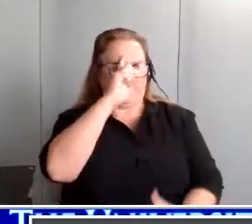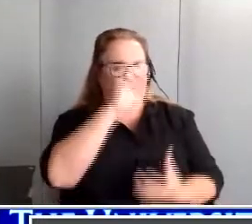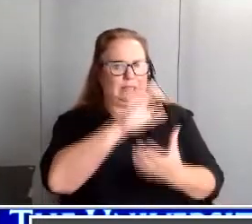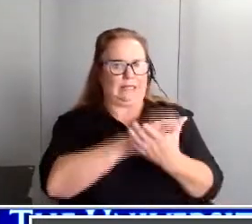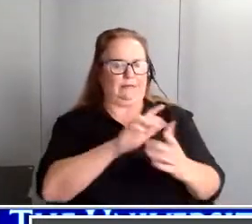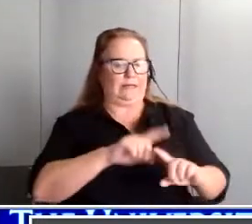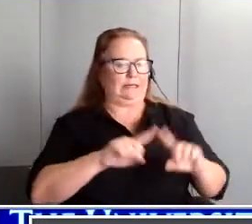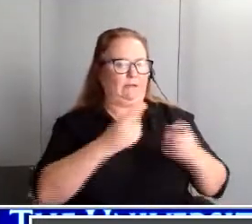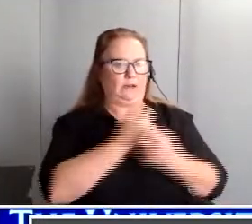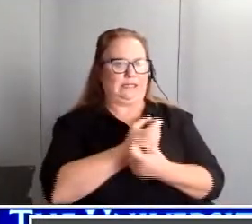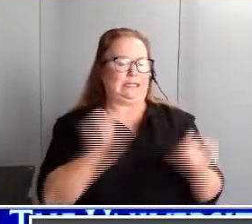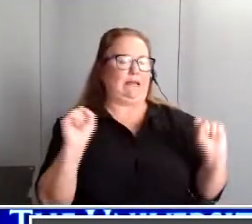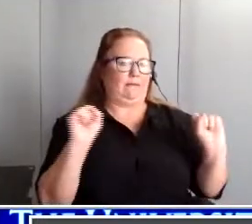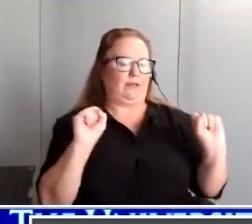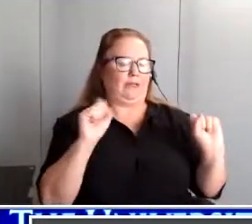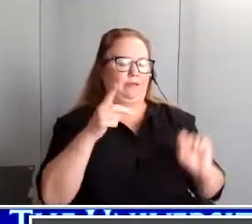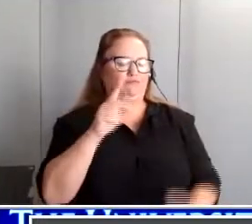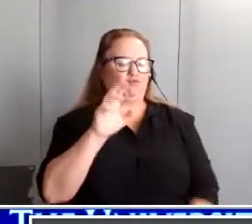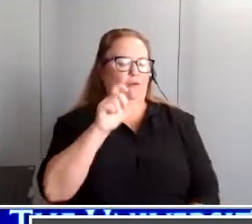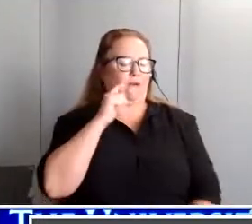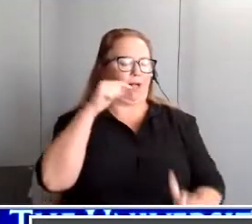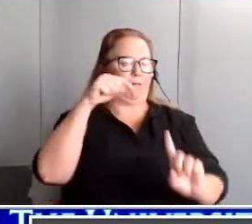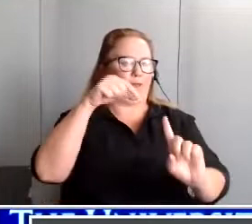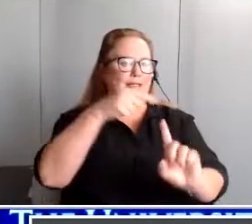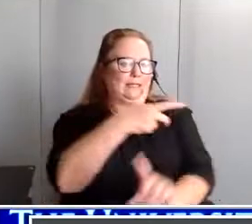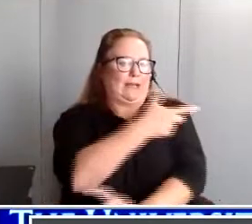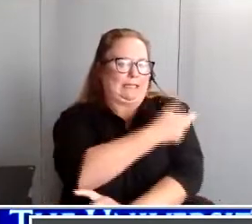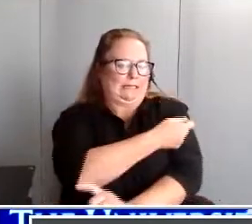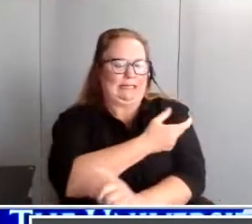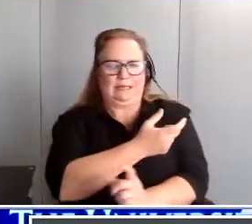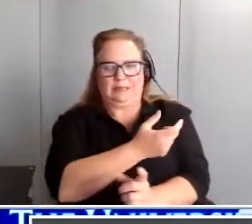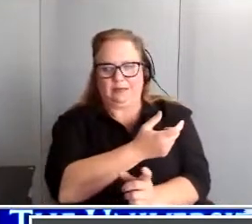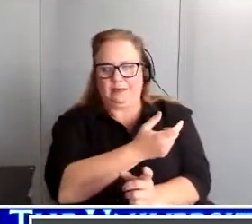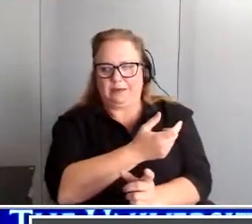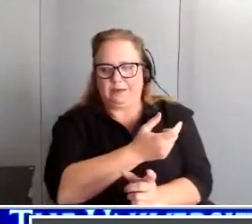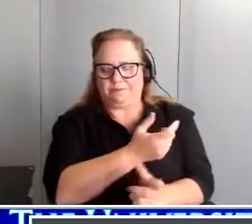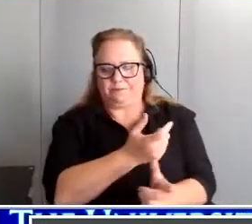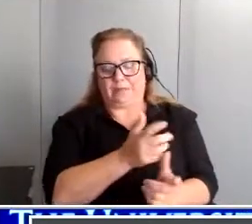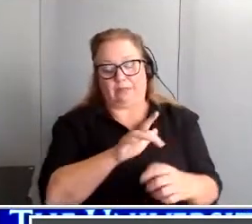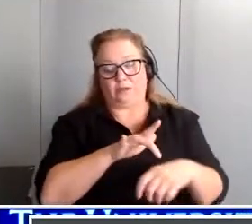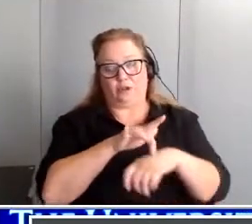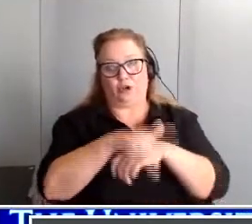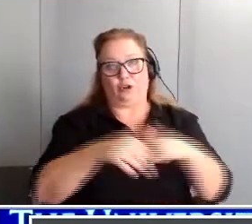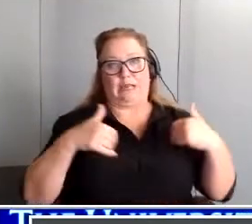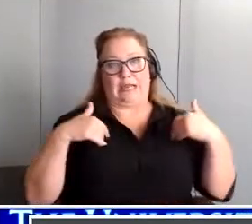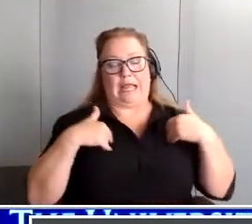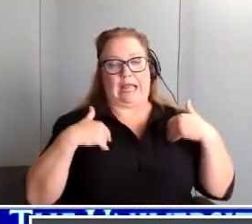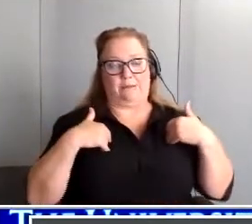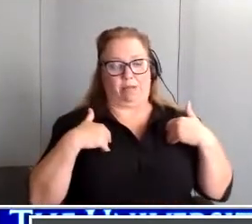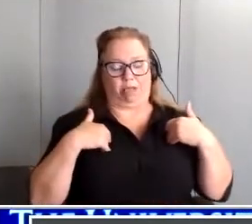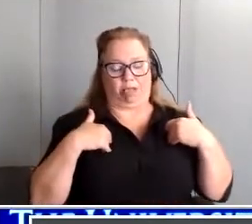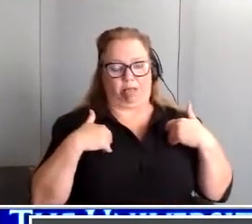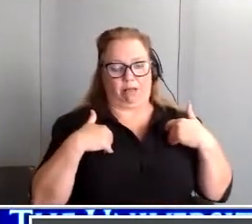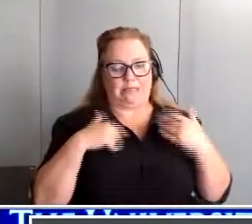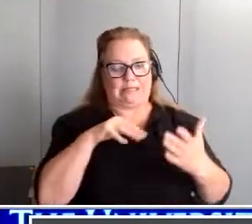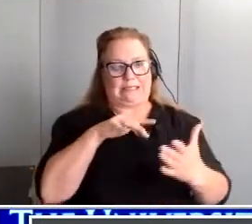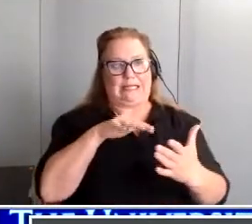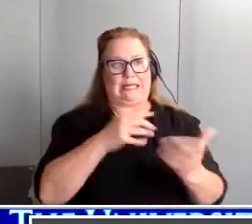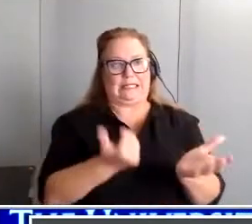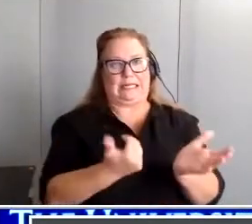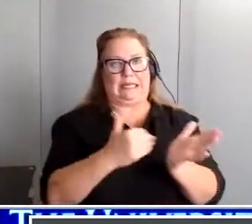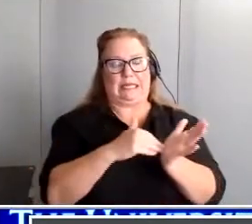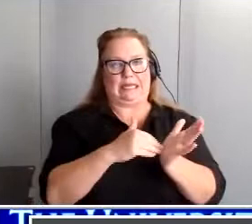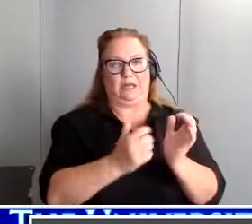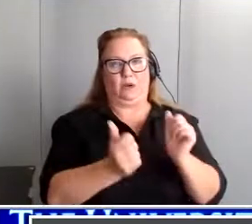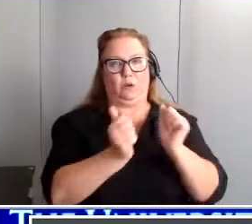safety profile with this. And so far, even in those early animal models or early animal studies, again, even with